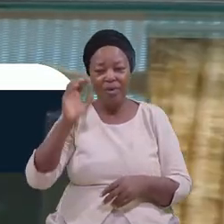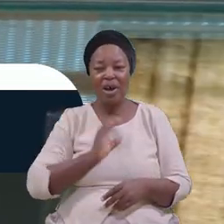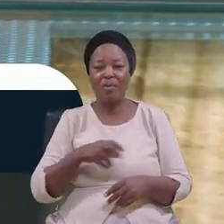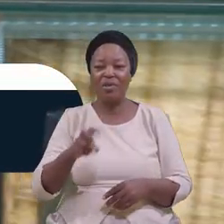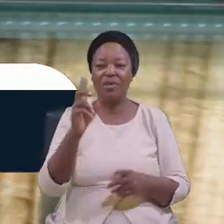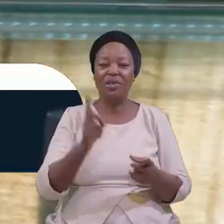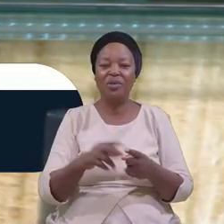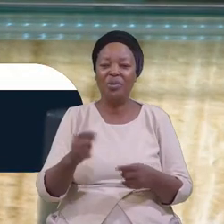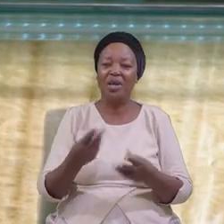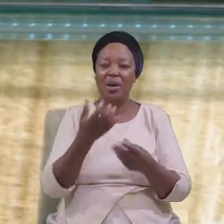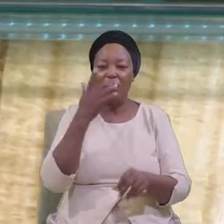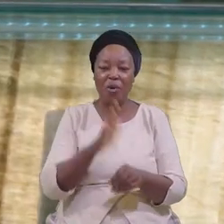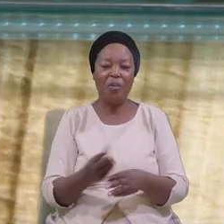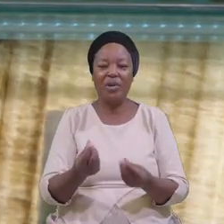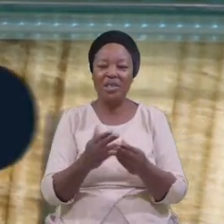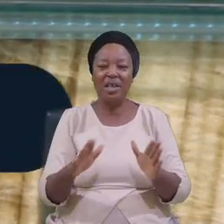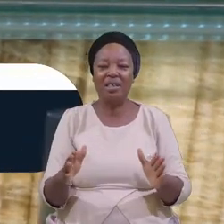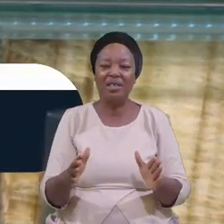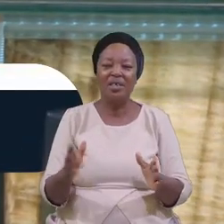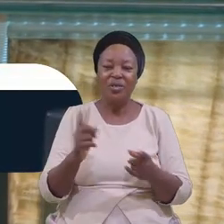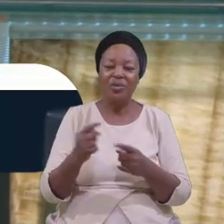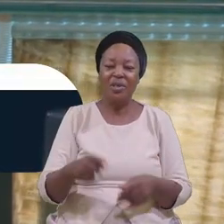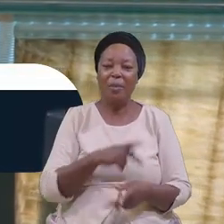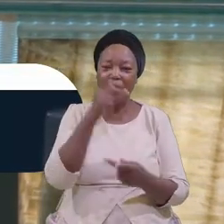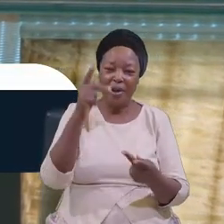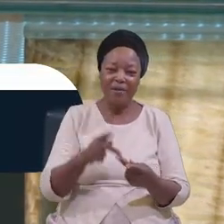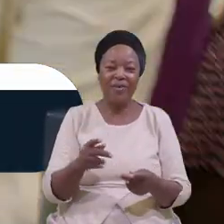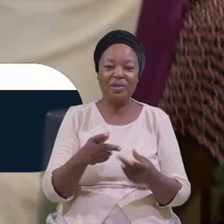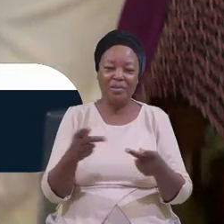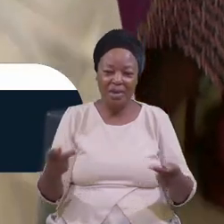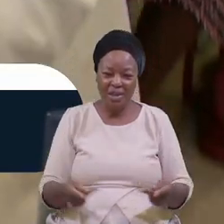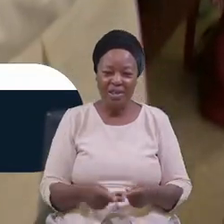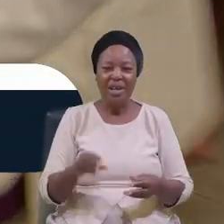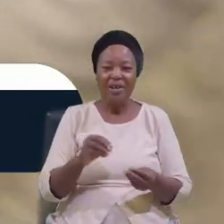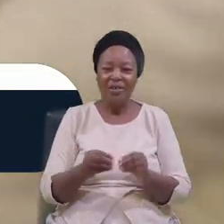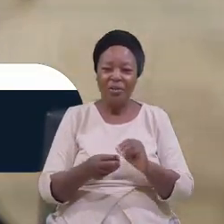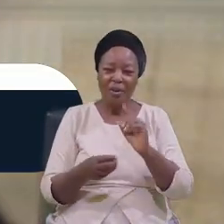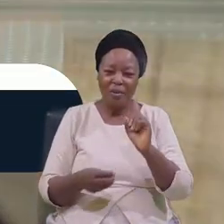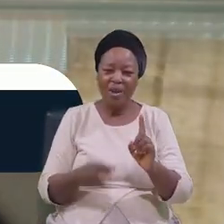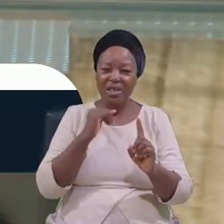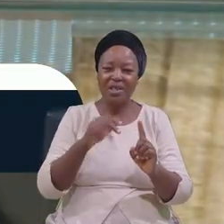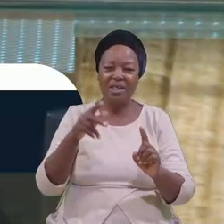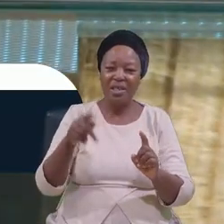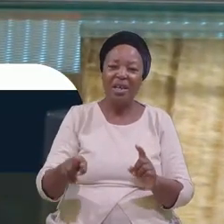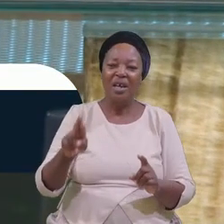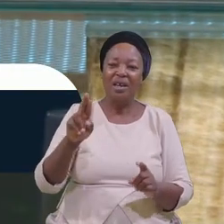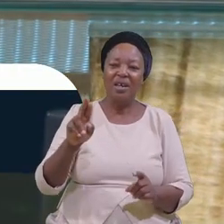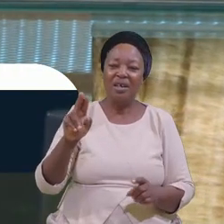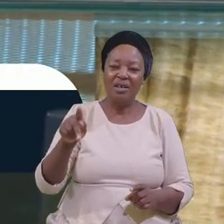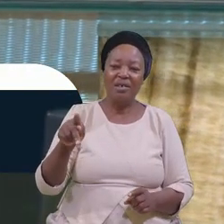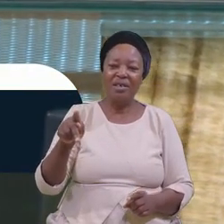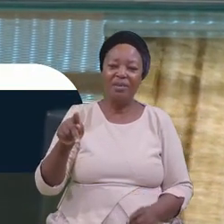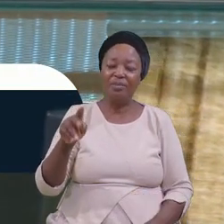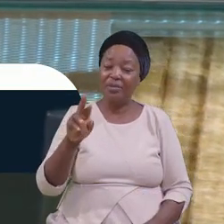number one. Number one, replenishing for the journey to the promised land.